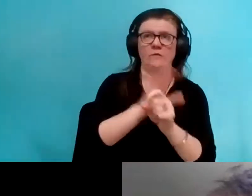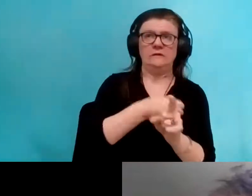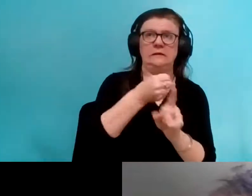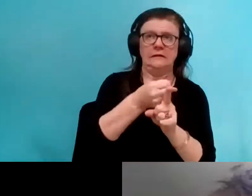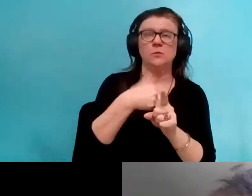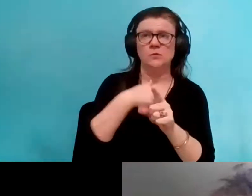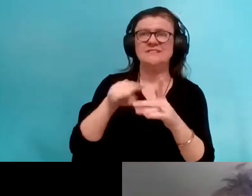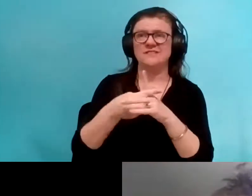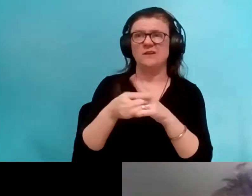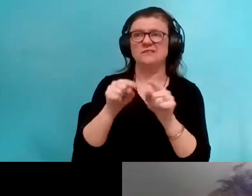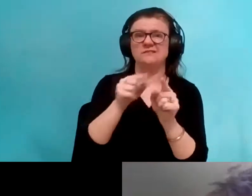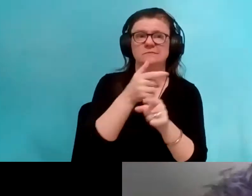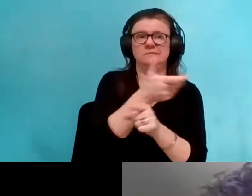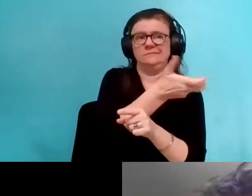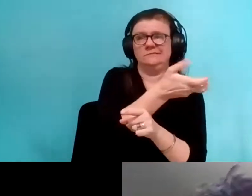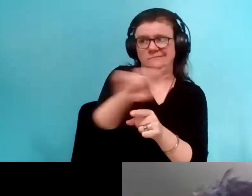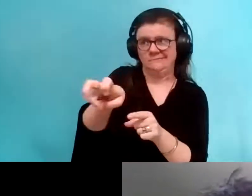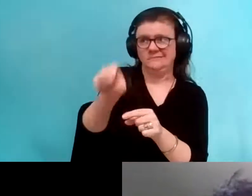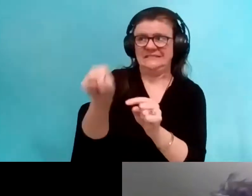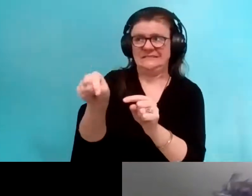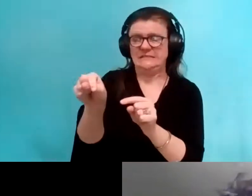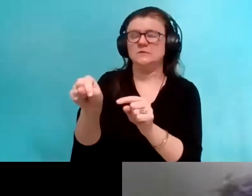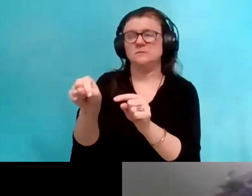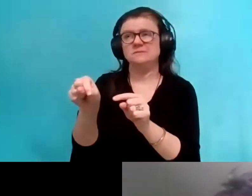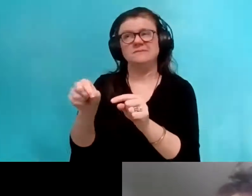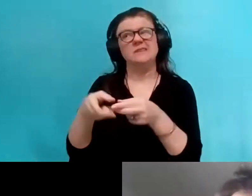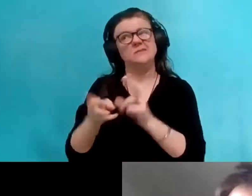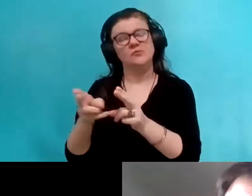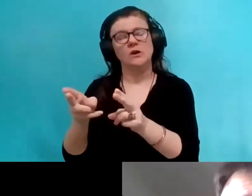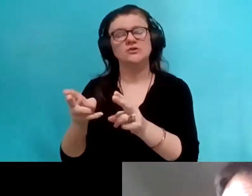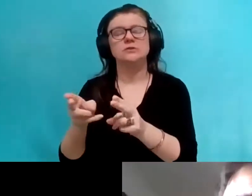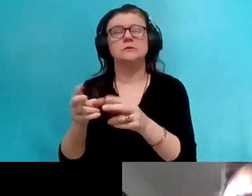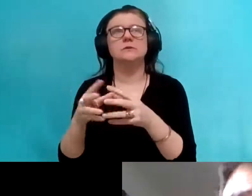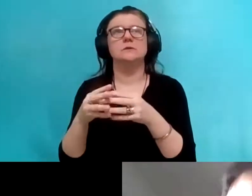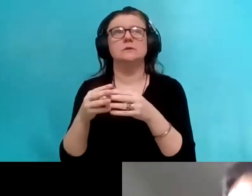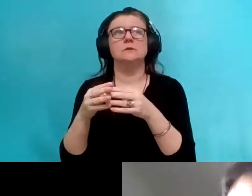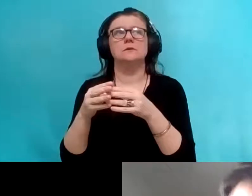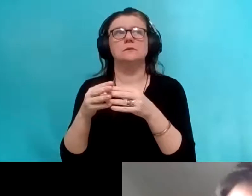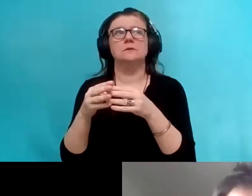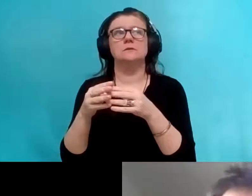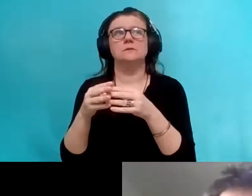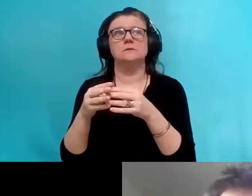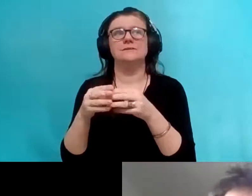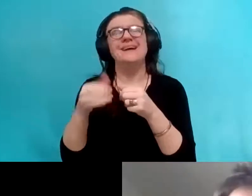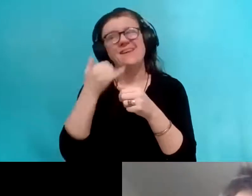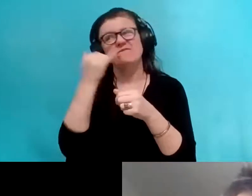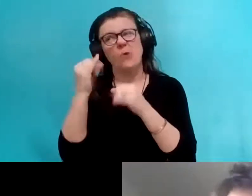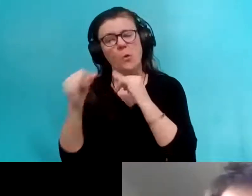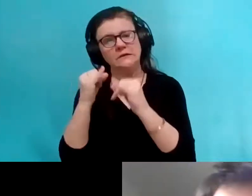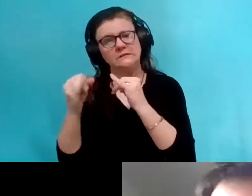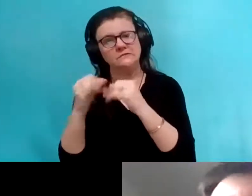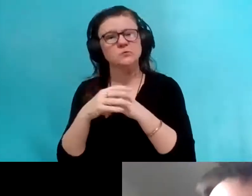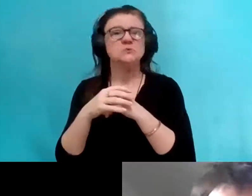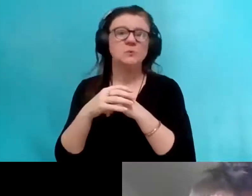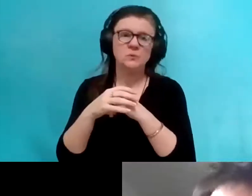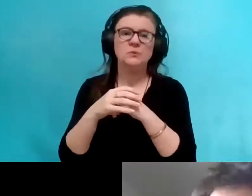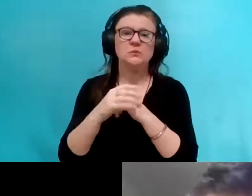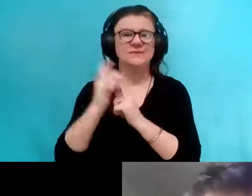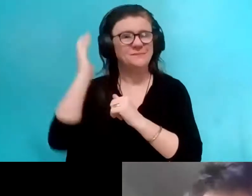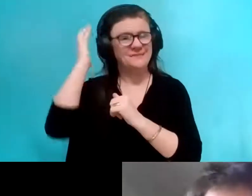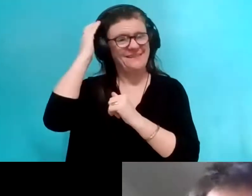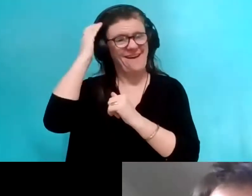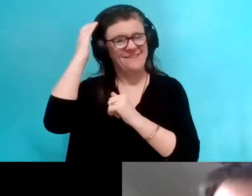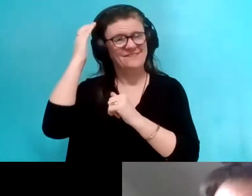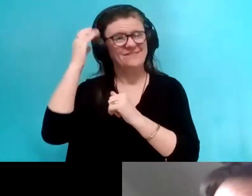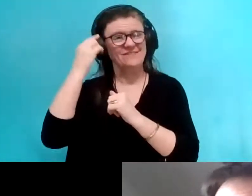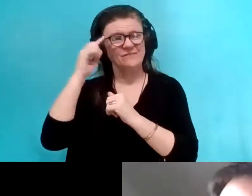if we were in a bit of a rush. And there is something to be said about specifically when you're doing phone interviews to be cognizant of, especially